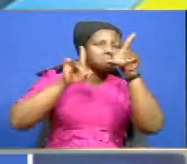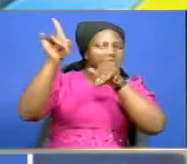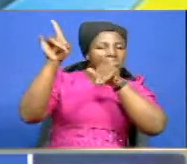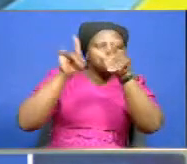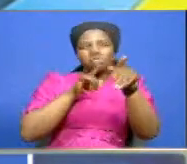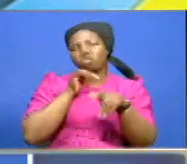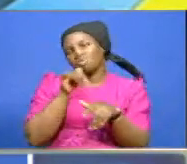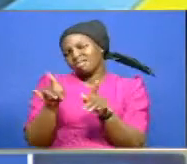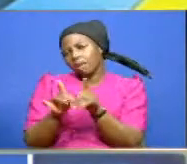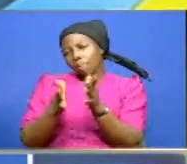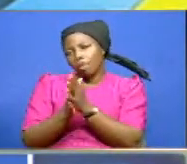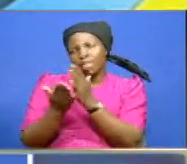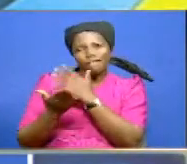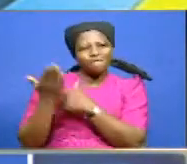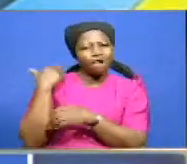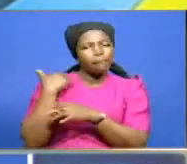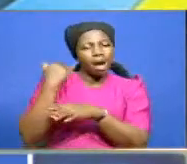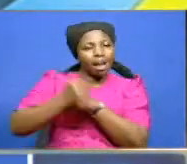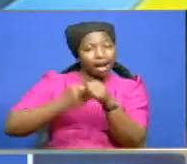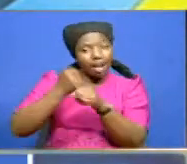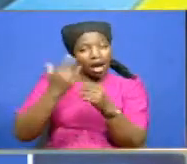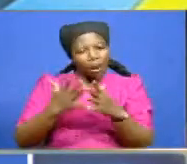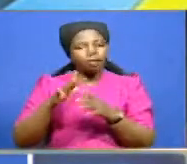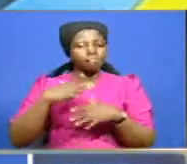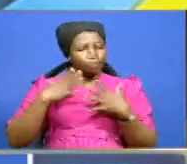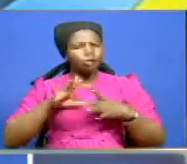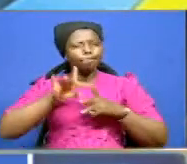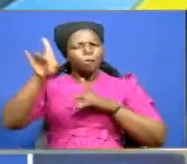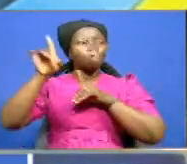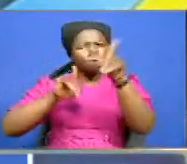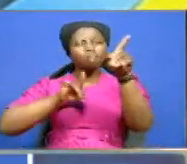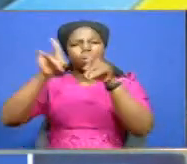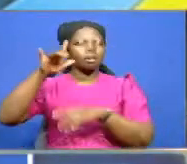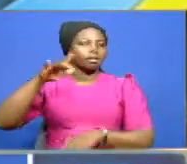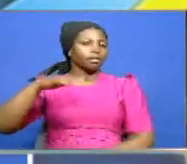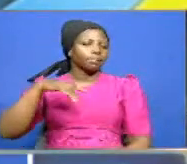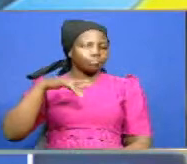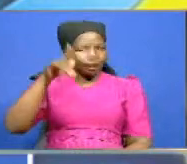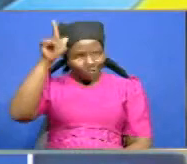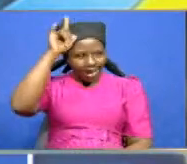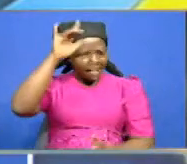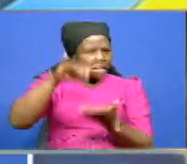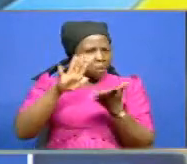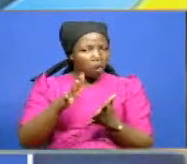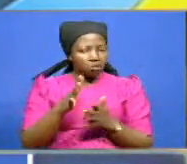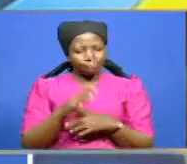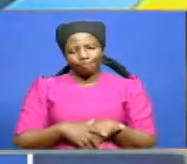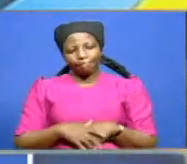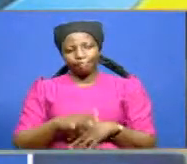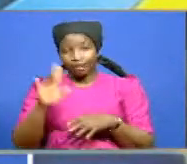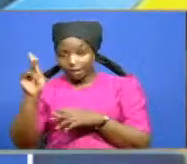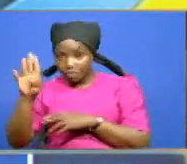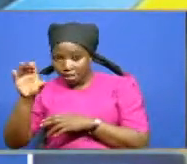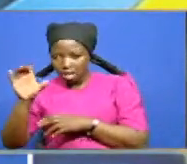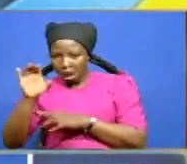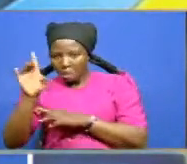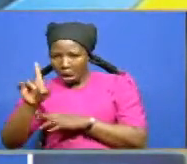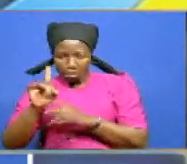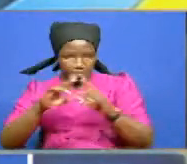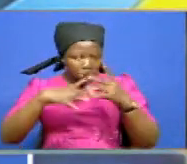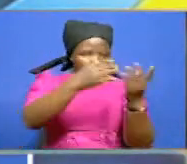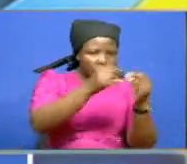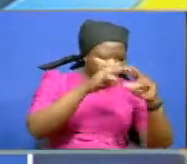previous years where up-country movements are usually high. A spot check by KBC Channel 1 at the Machakos Country Bus Terminus in